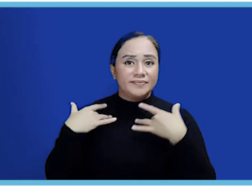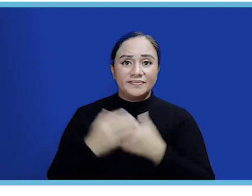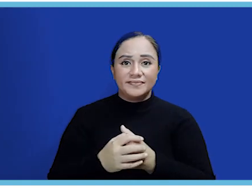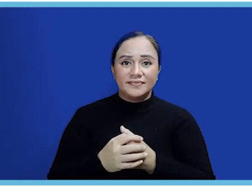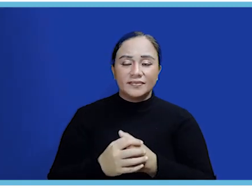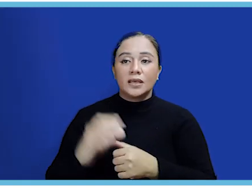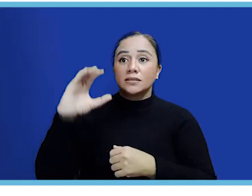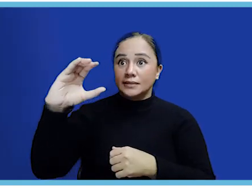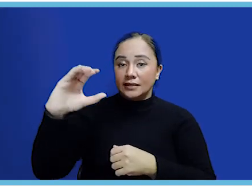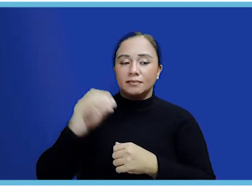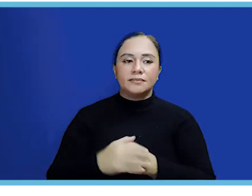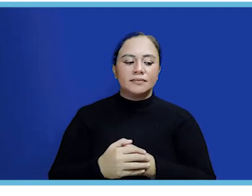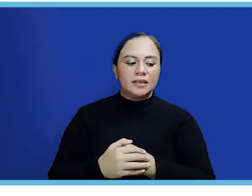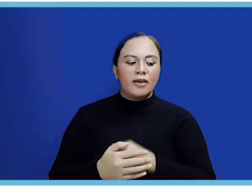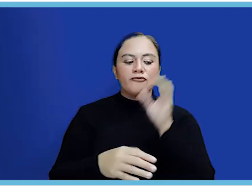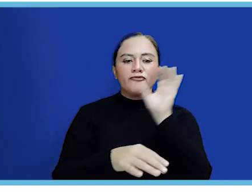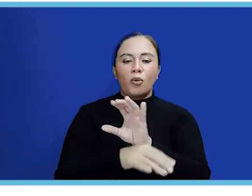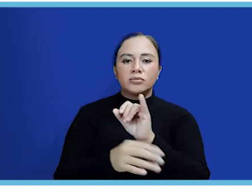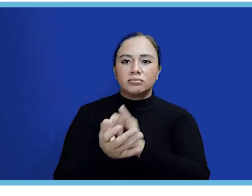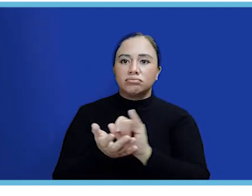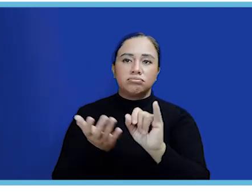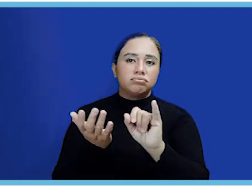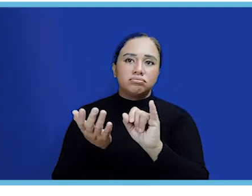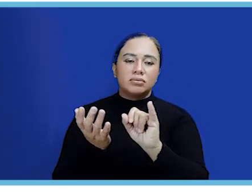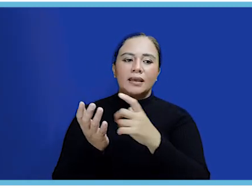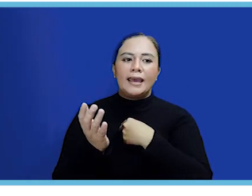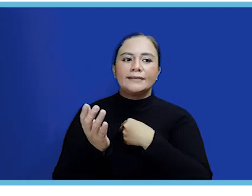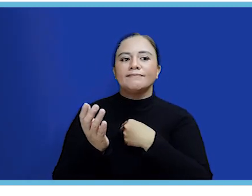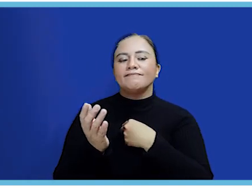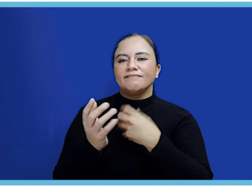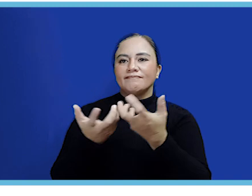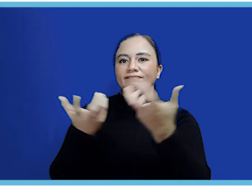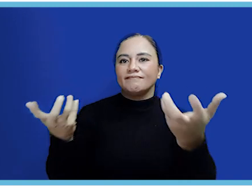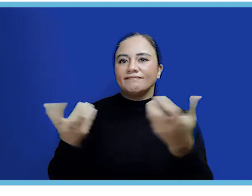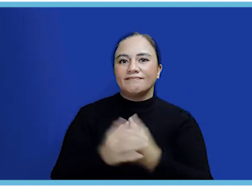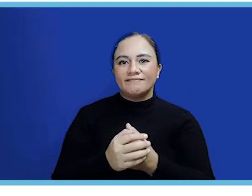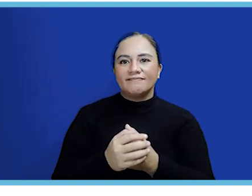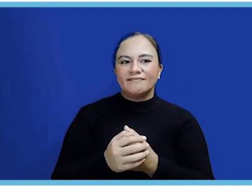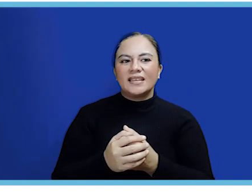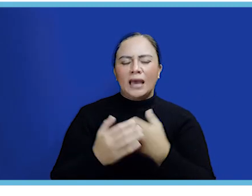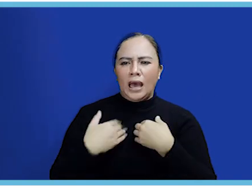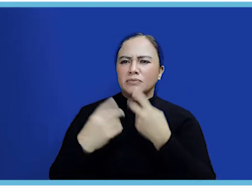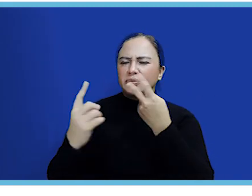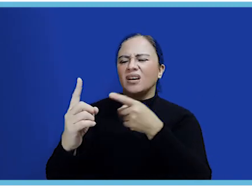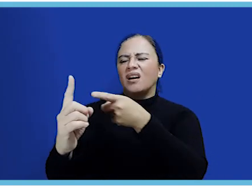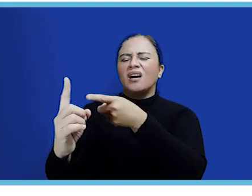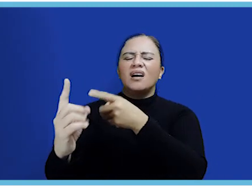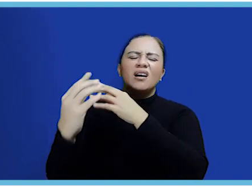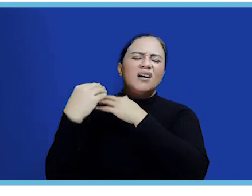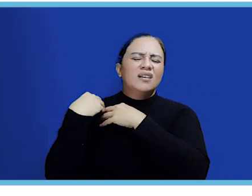lives. C. Forced institutionalization and segregation. They are seen